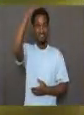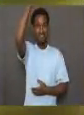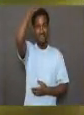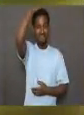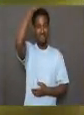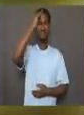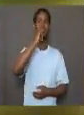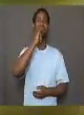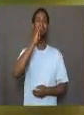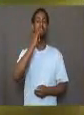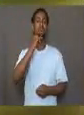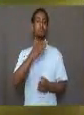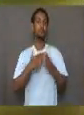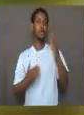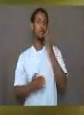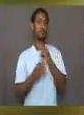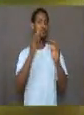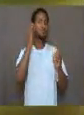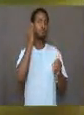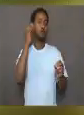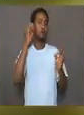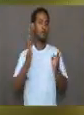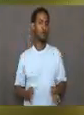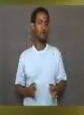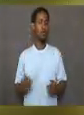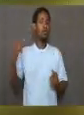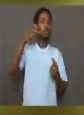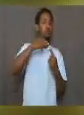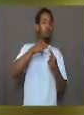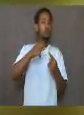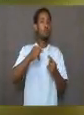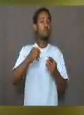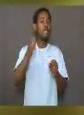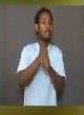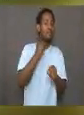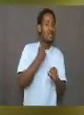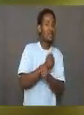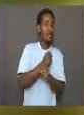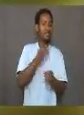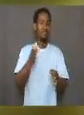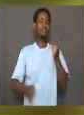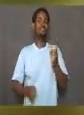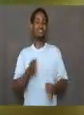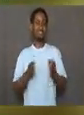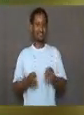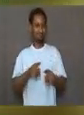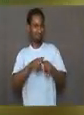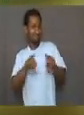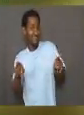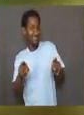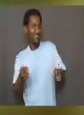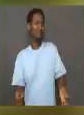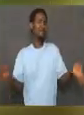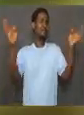government establishes the courts to implement justice, but it is